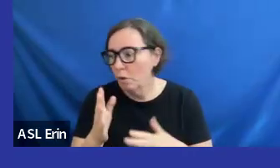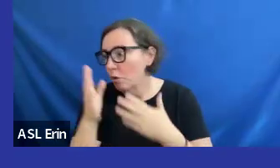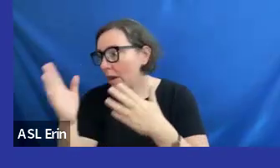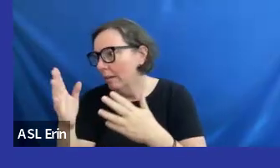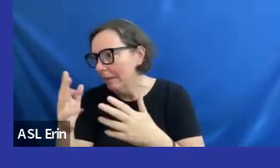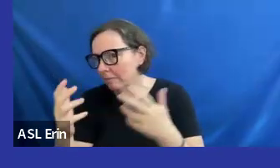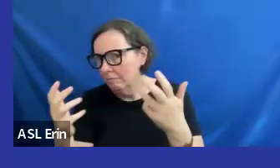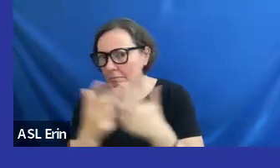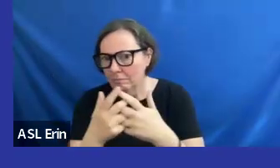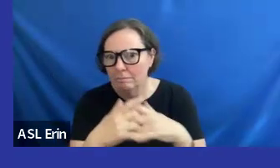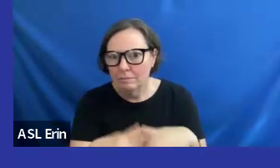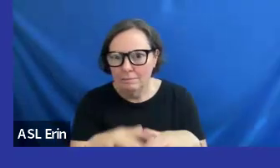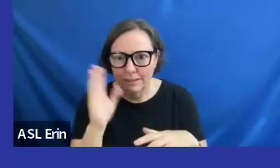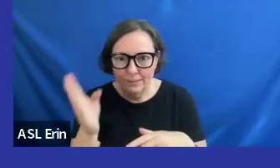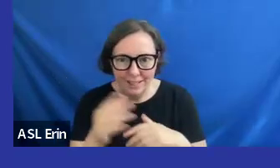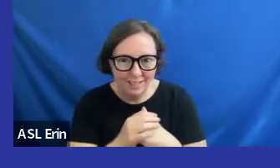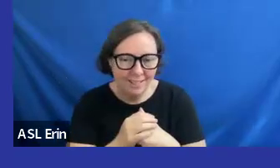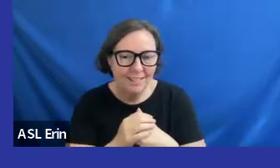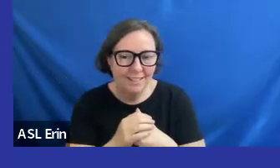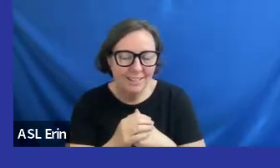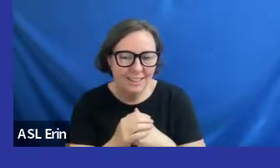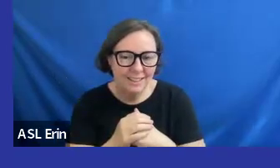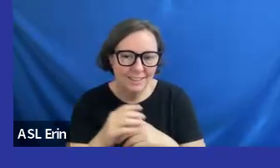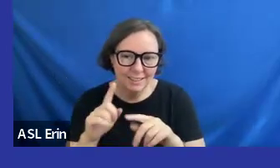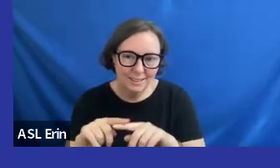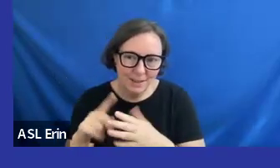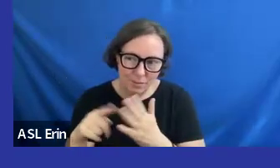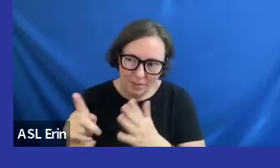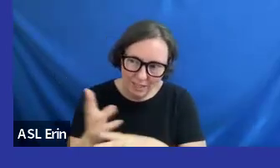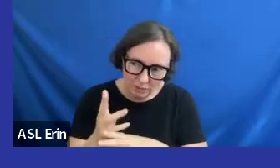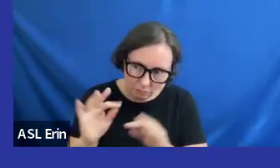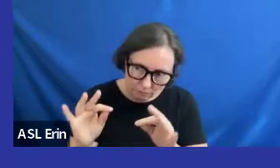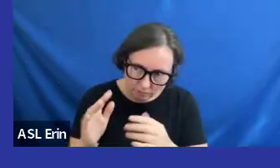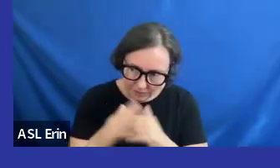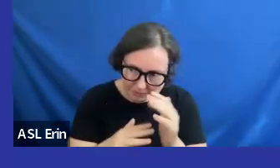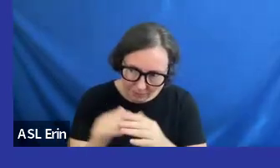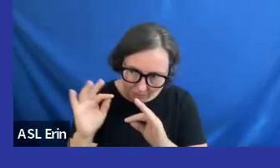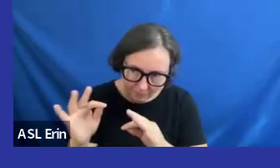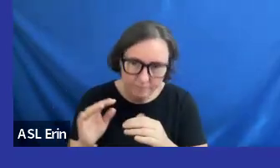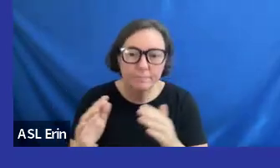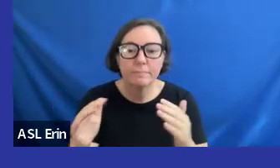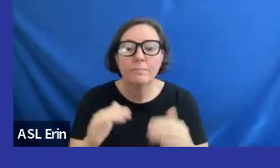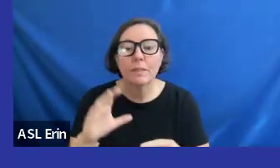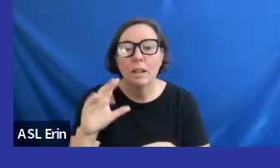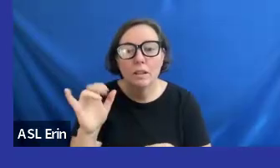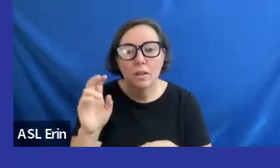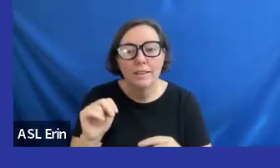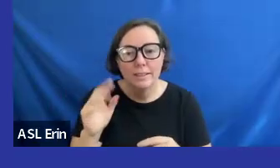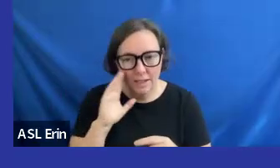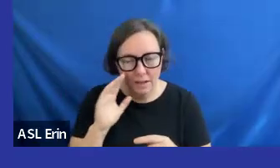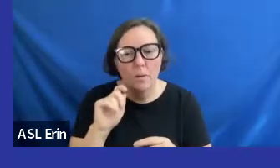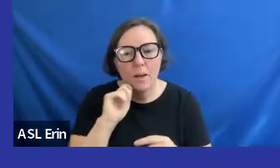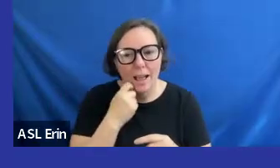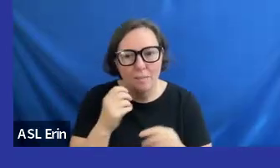recommending a solution to someone that it's an operating system that they're comfortable with. And I know Apple is also